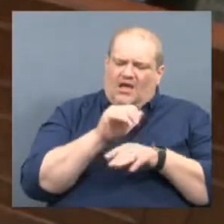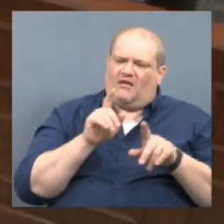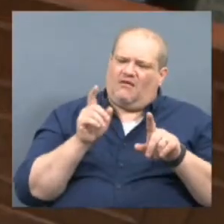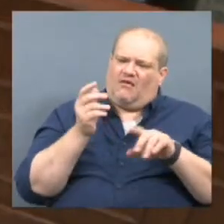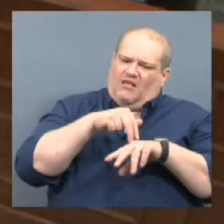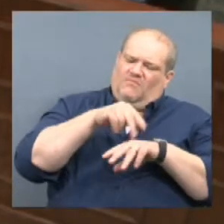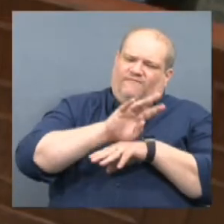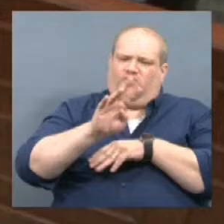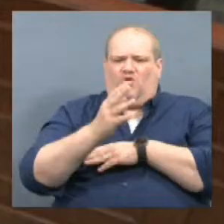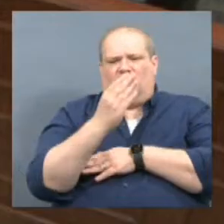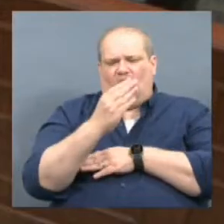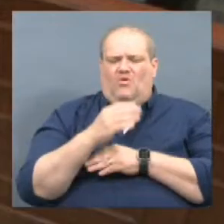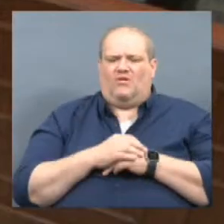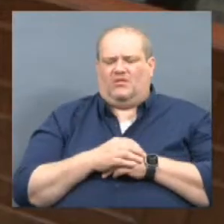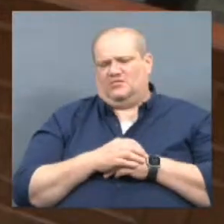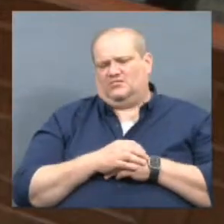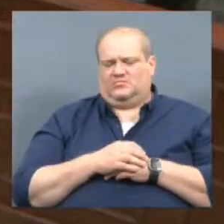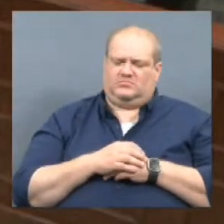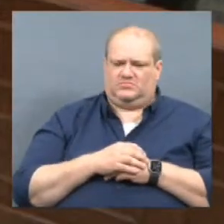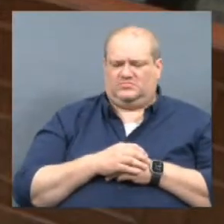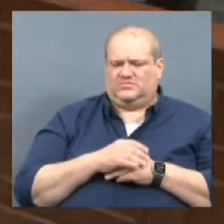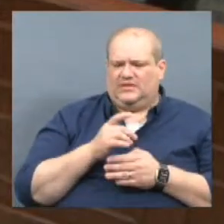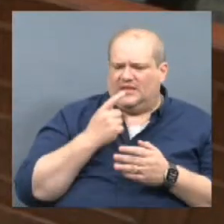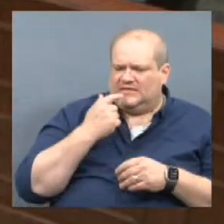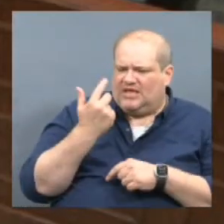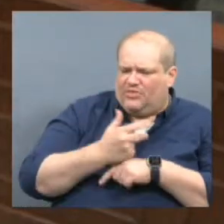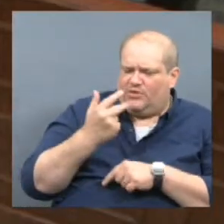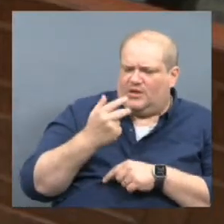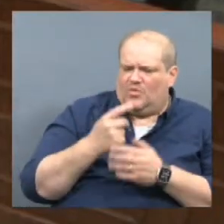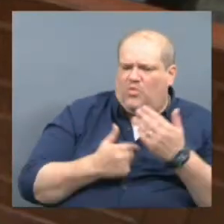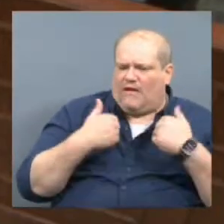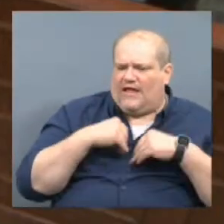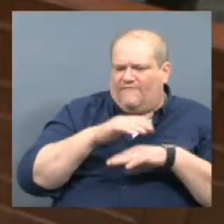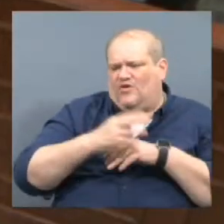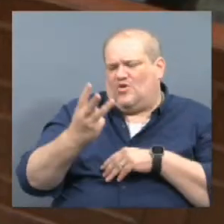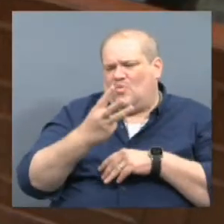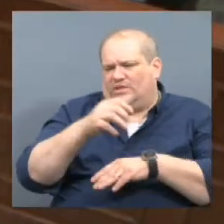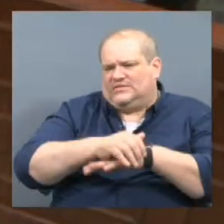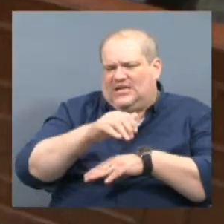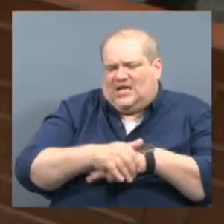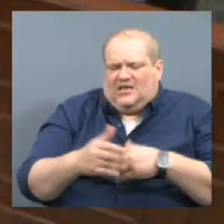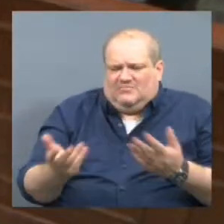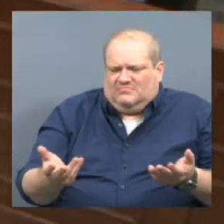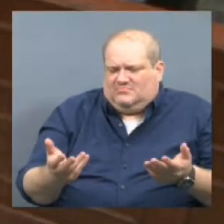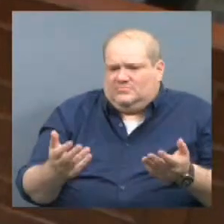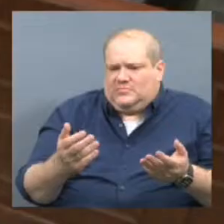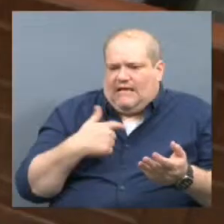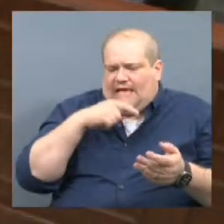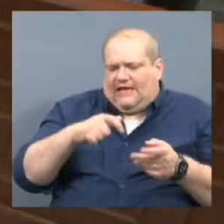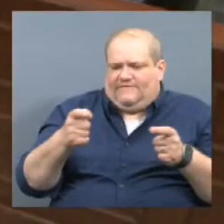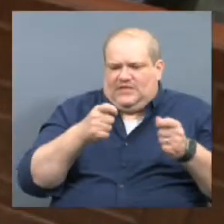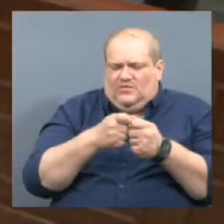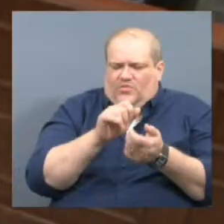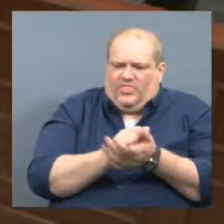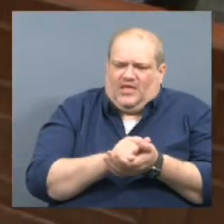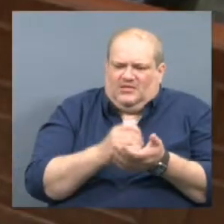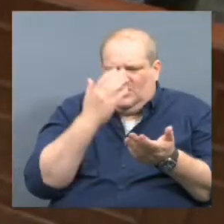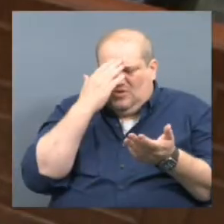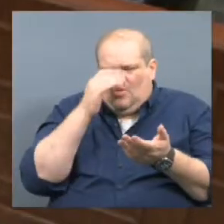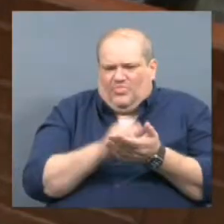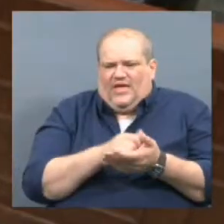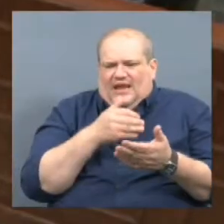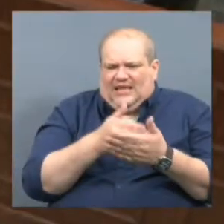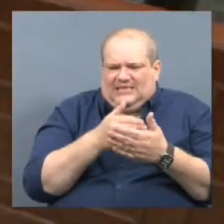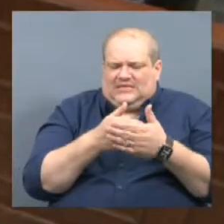morning at 4. Any part of they say 3 days. What if they have it on a Wednesday night? I have to deal with that. This